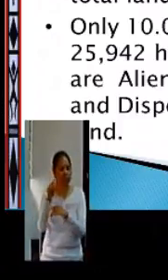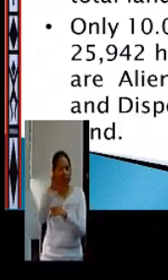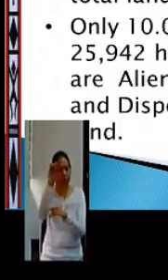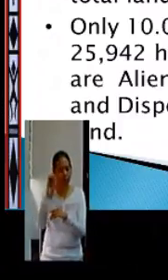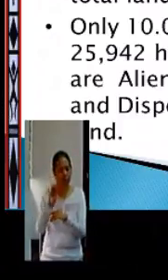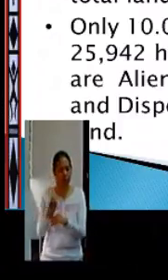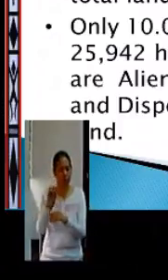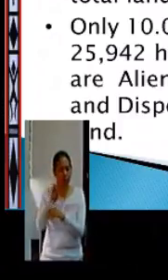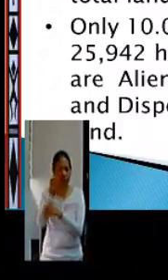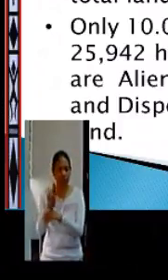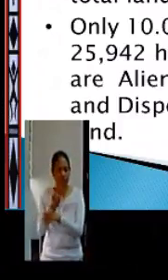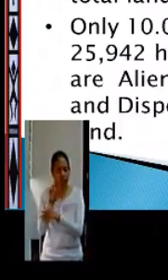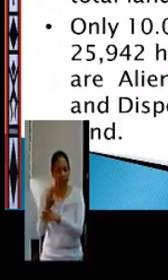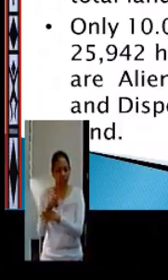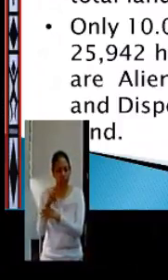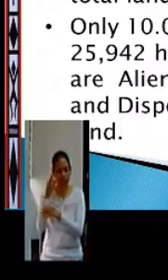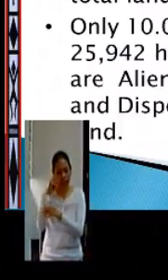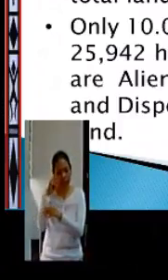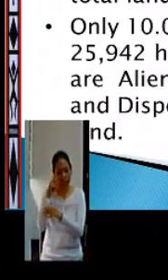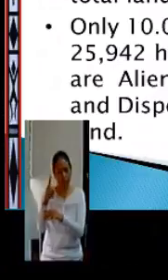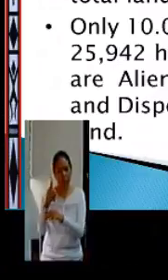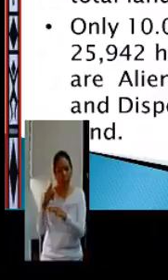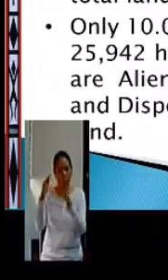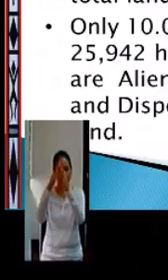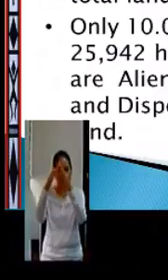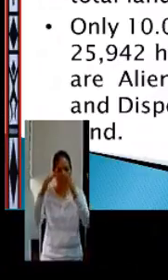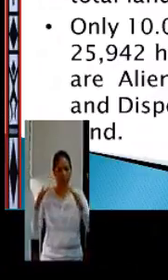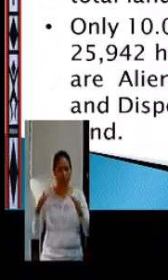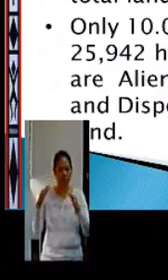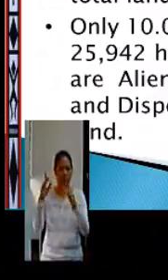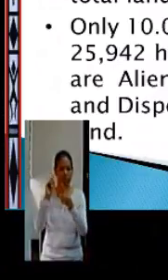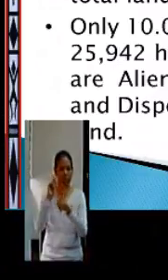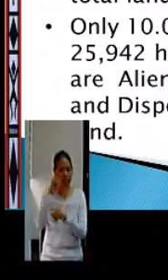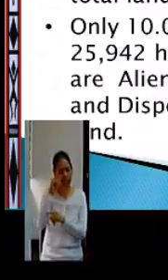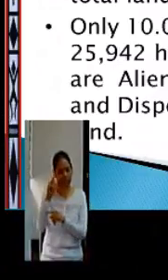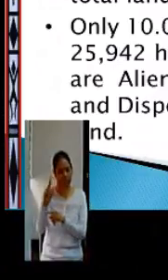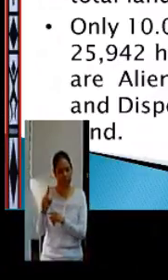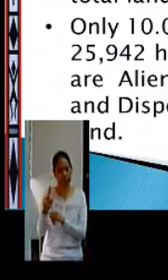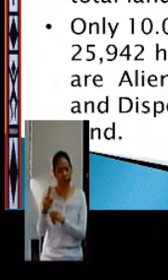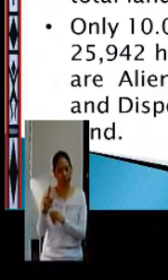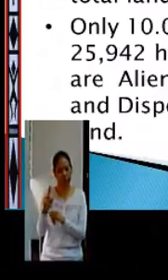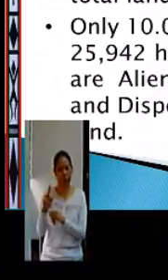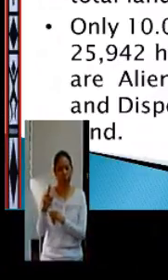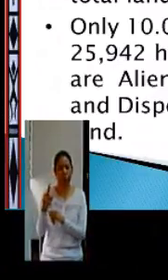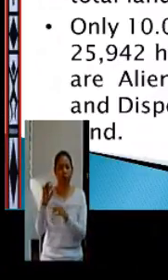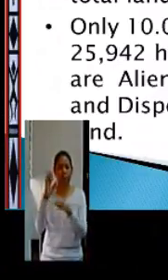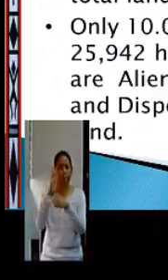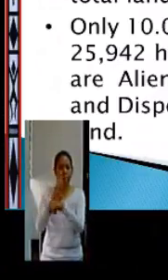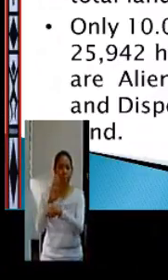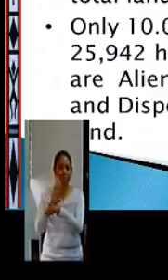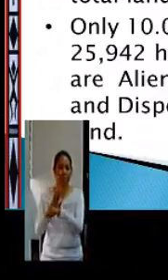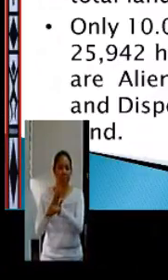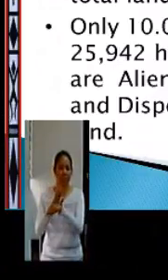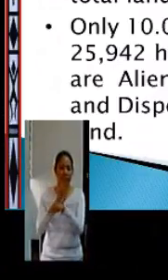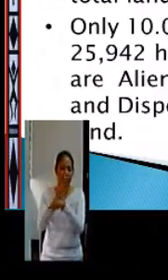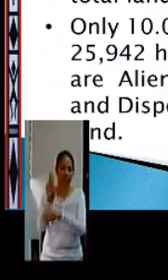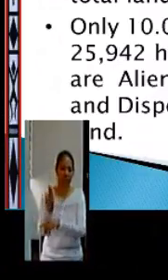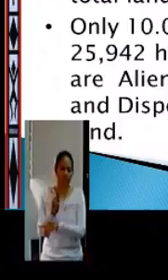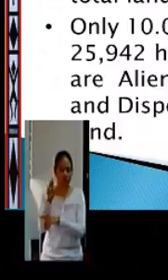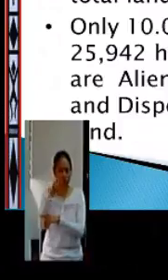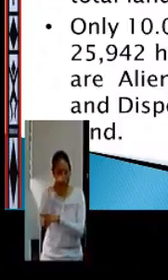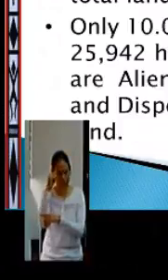ginagamit namin for our houses and for some other commercial or business purposes. Kasi mostly sa